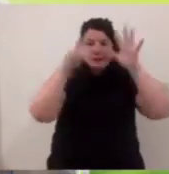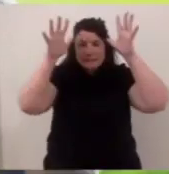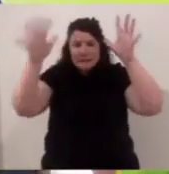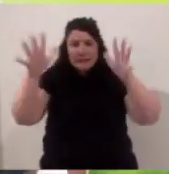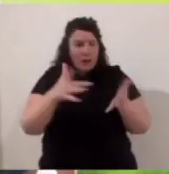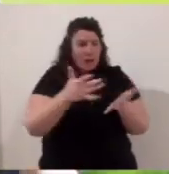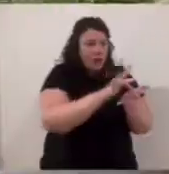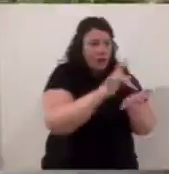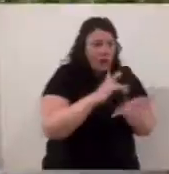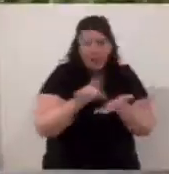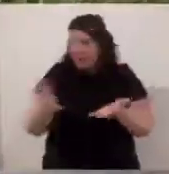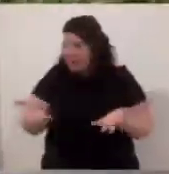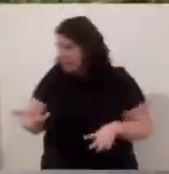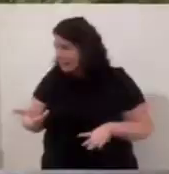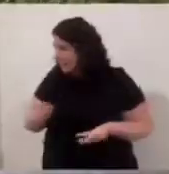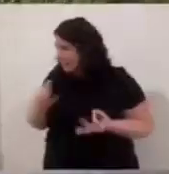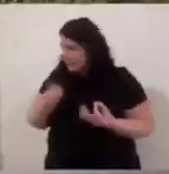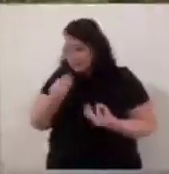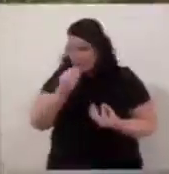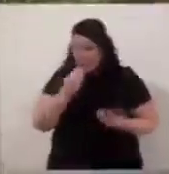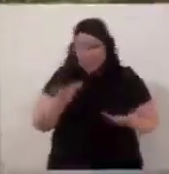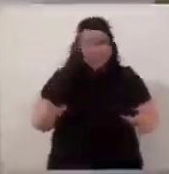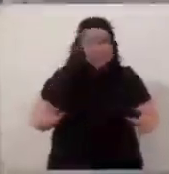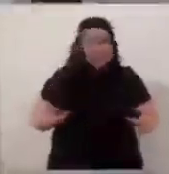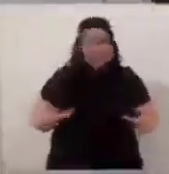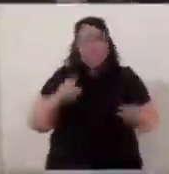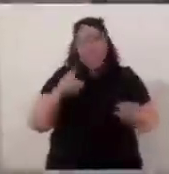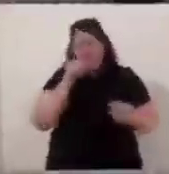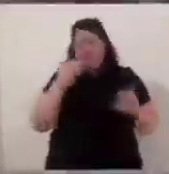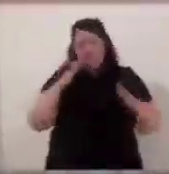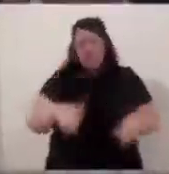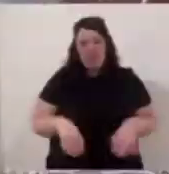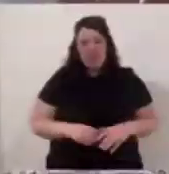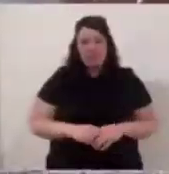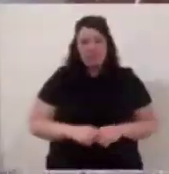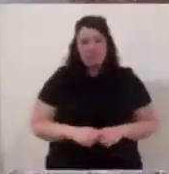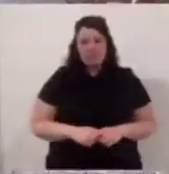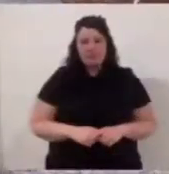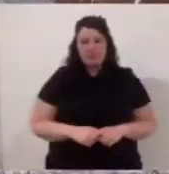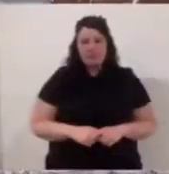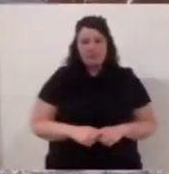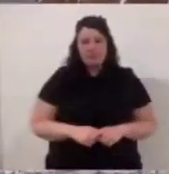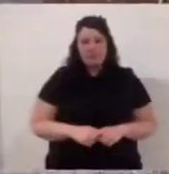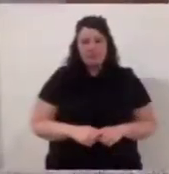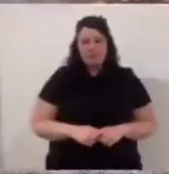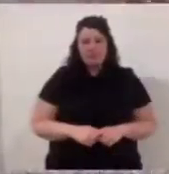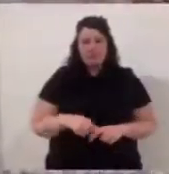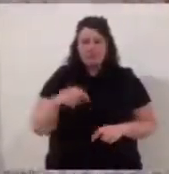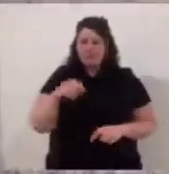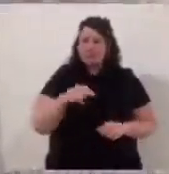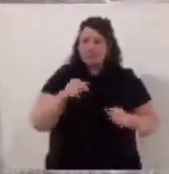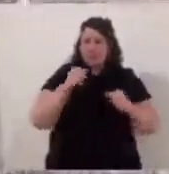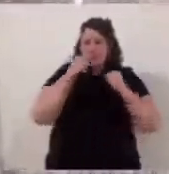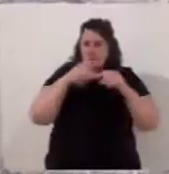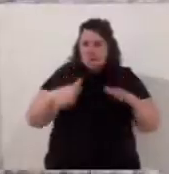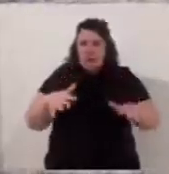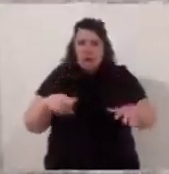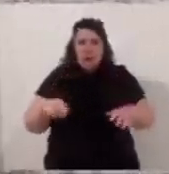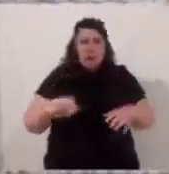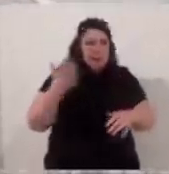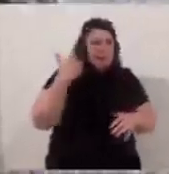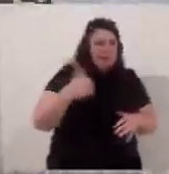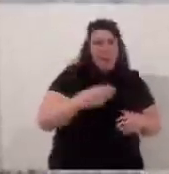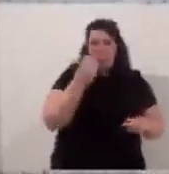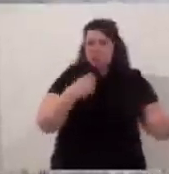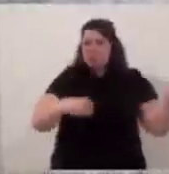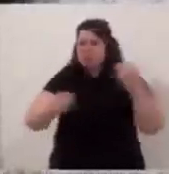a problem for the lizards. Komodo dragons are megafauna. Now, there was so much more megafauna in the world 50,000